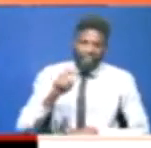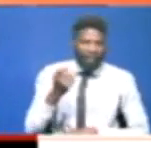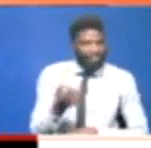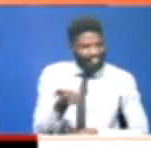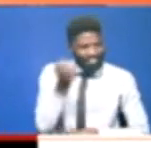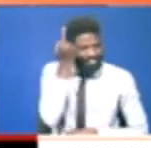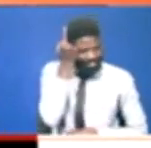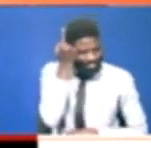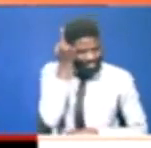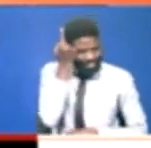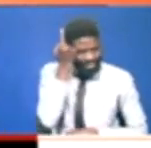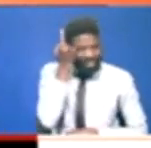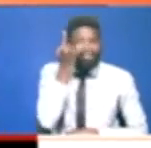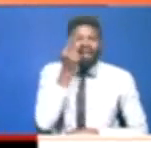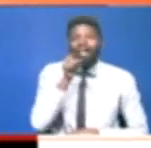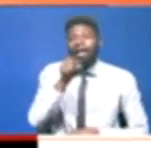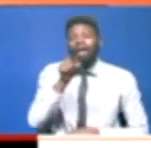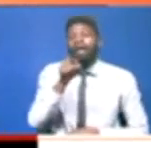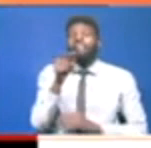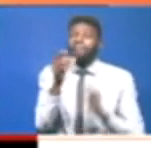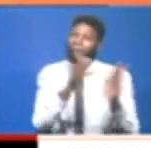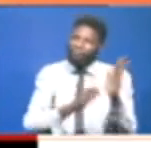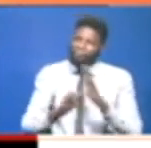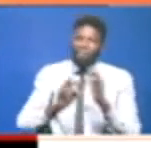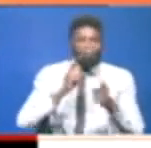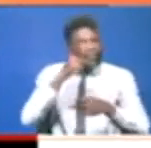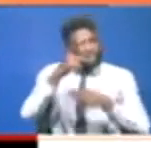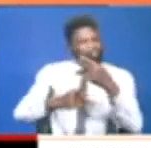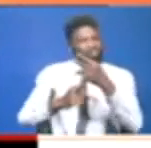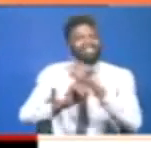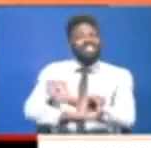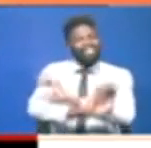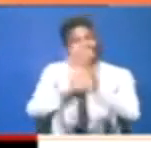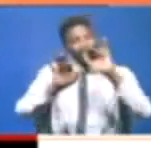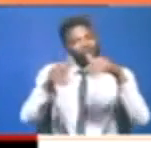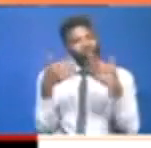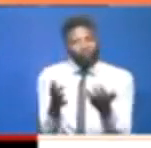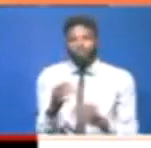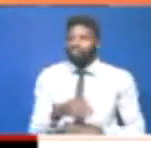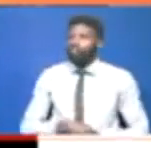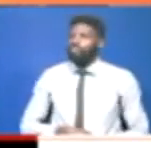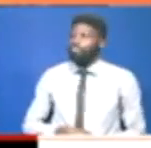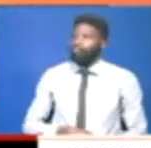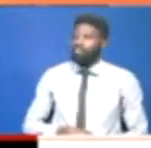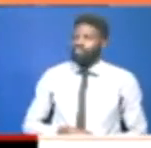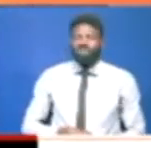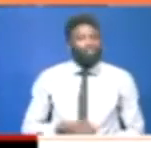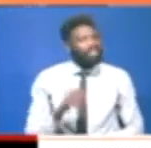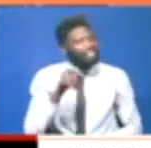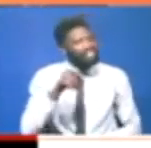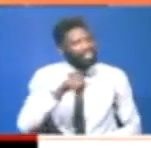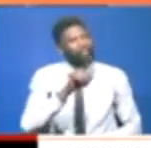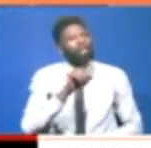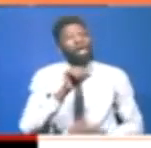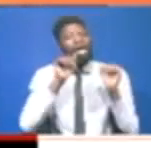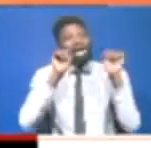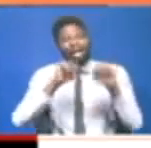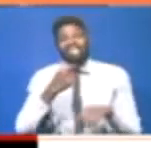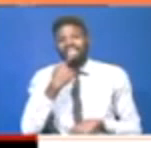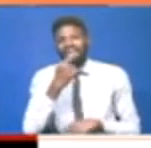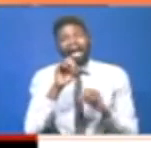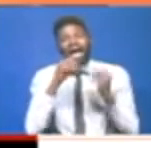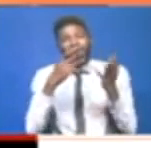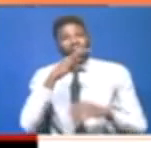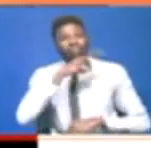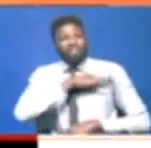transparency of the plan. Mm-hmm. Yeah. How much returns would you qualify to be good